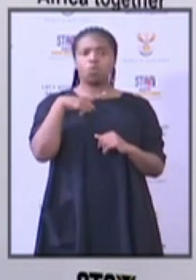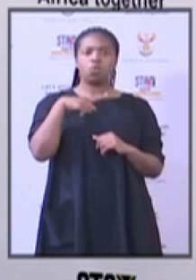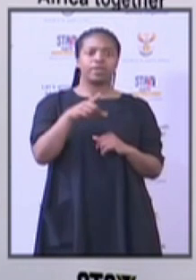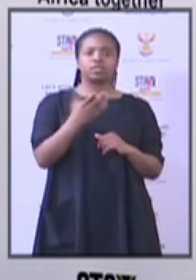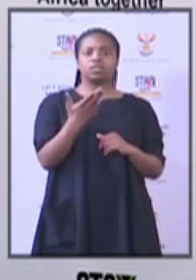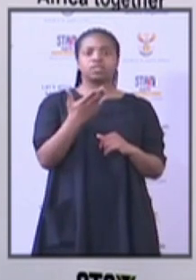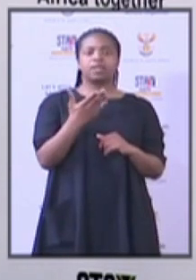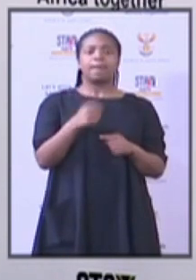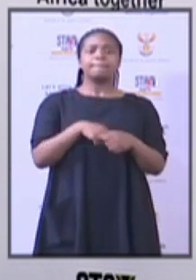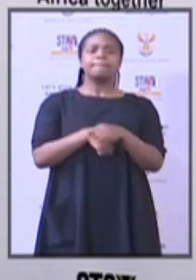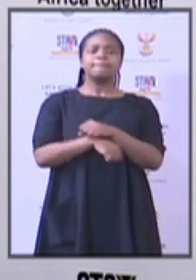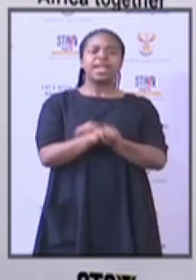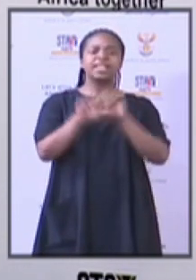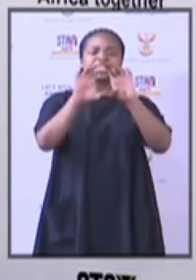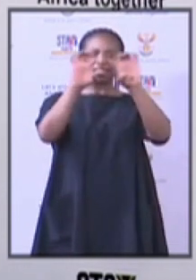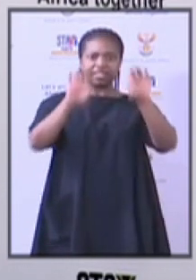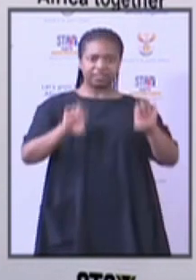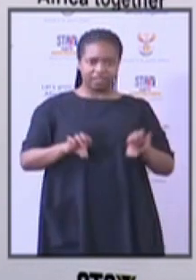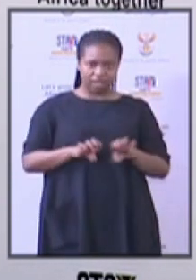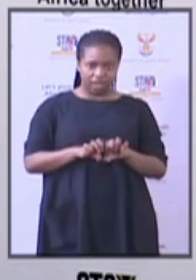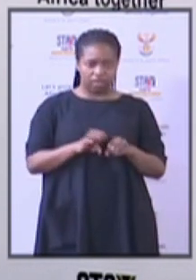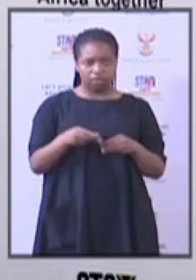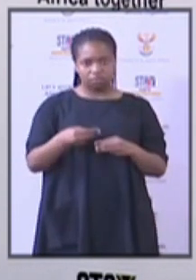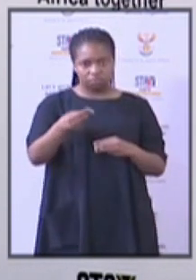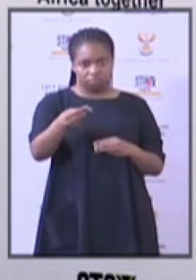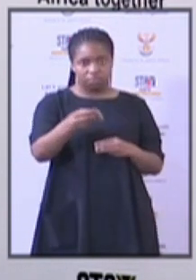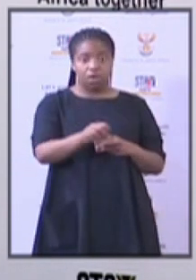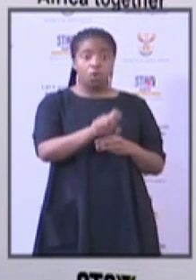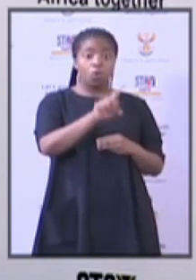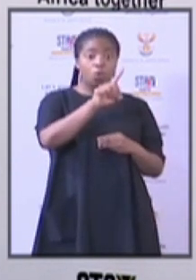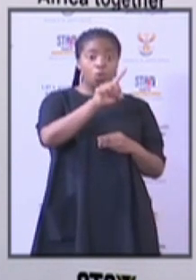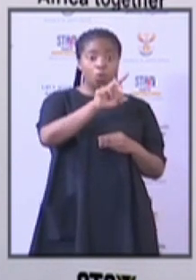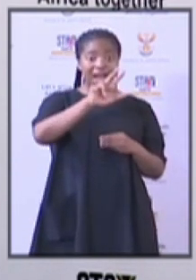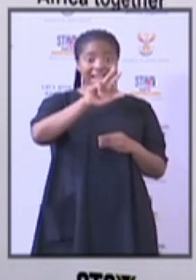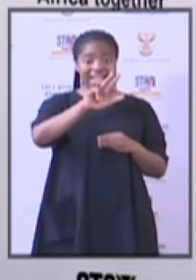birth certificate, we reissued